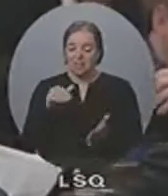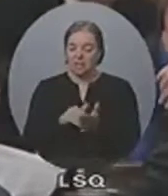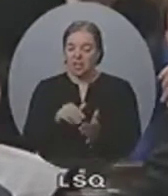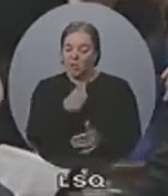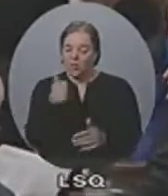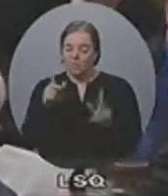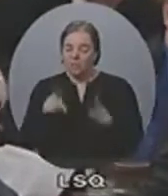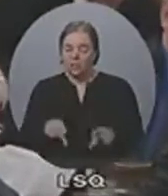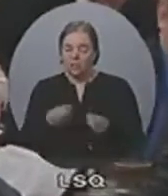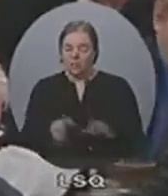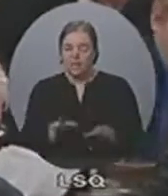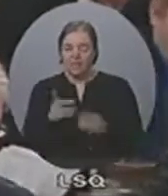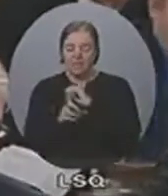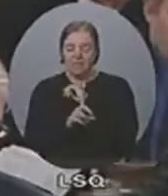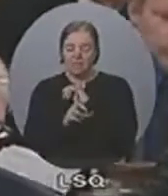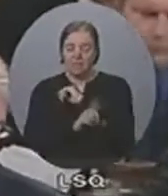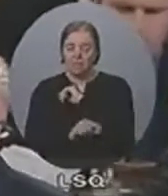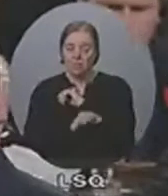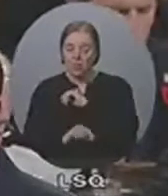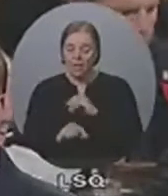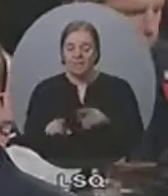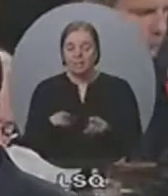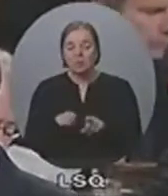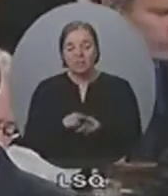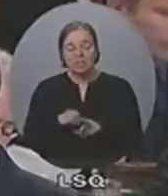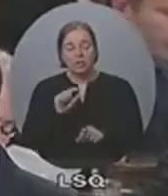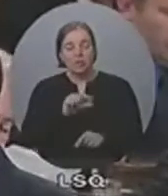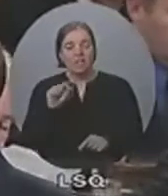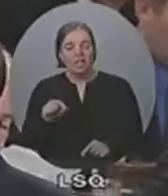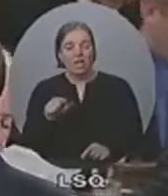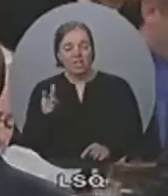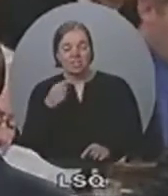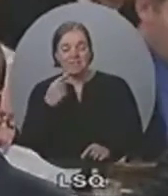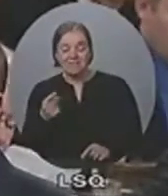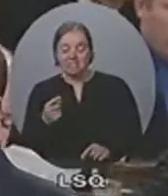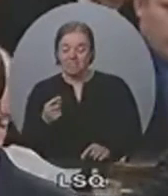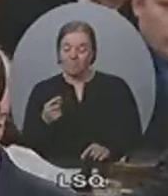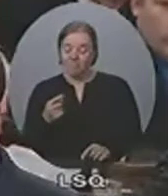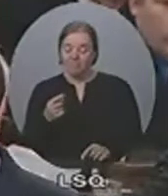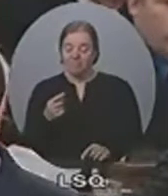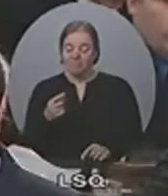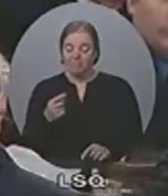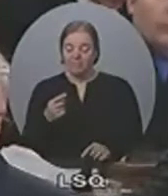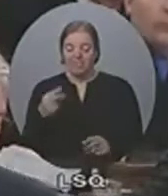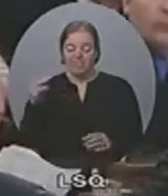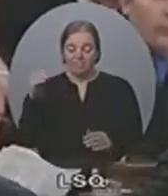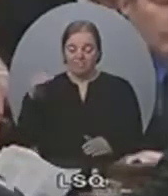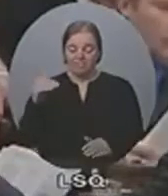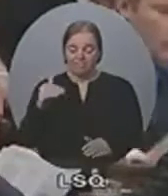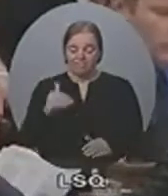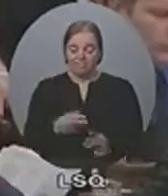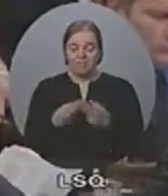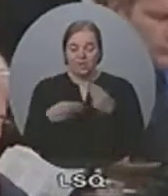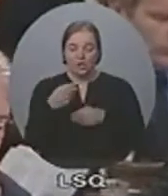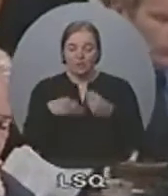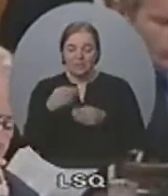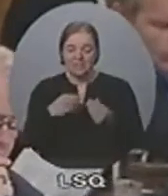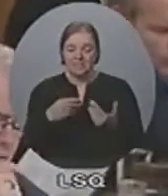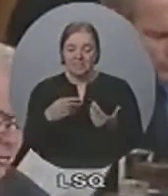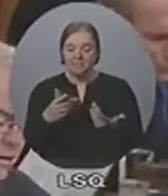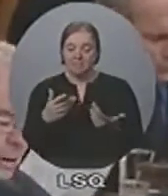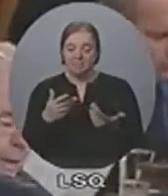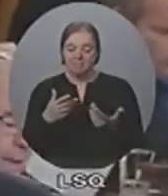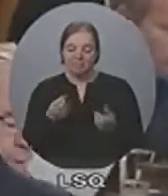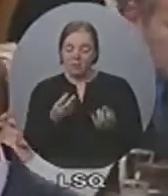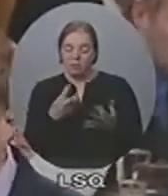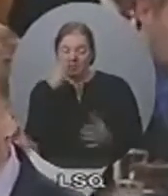the economy is slowing. These are individuals with more credibility than the government. Now, Conservatives are clearly taking Canada down the wrong track. When